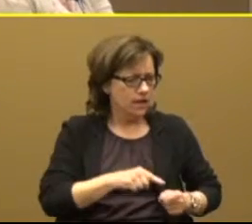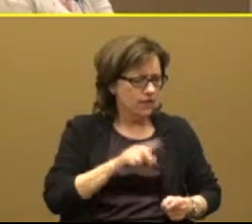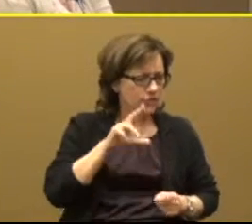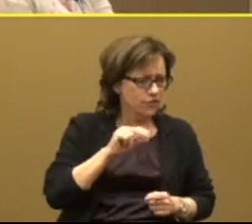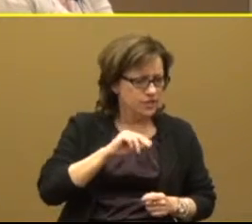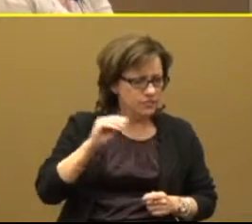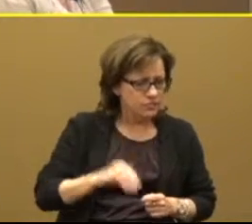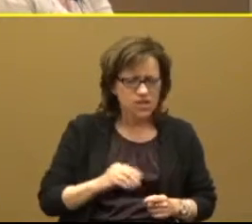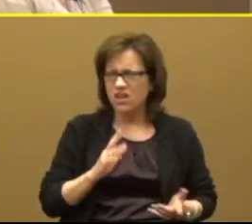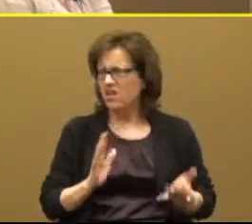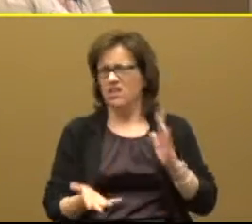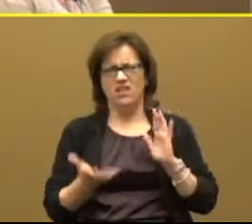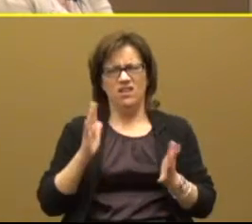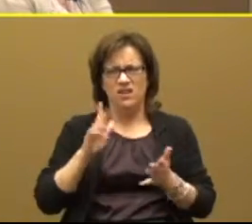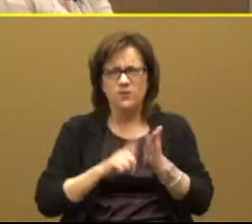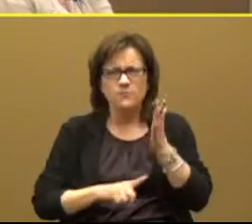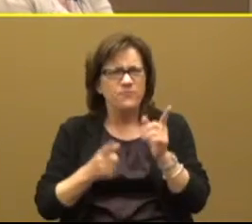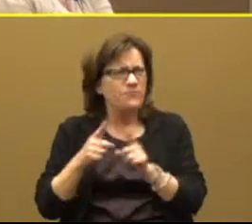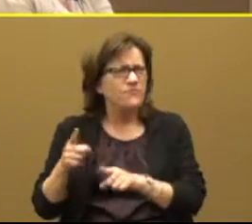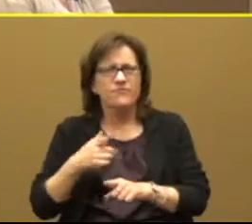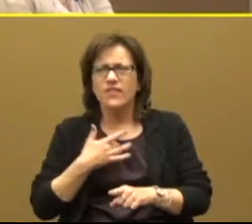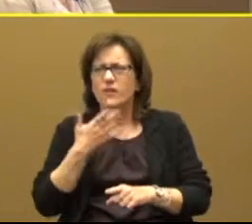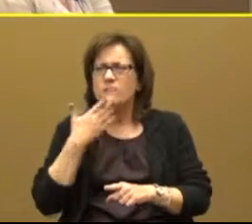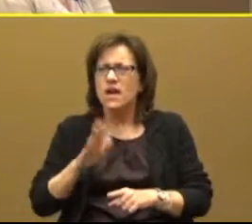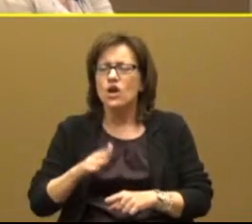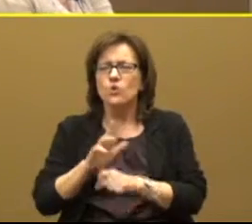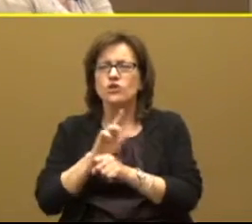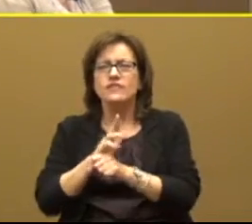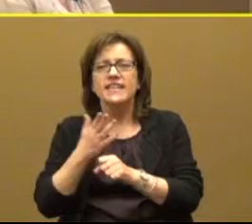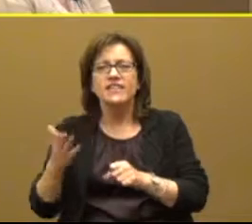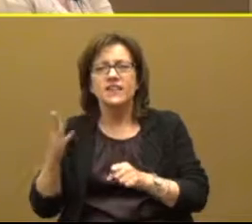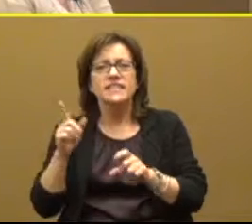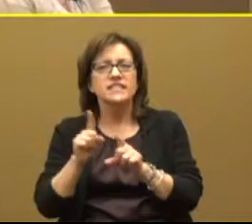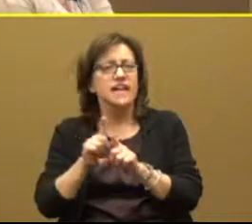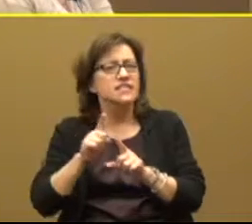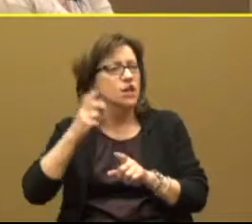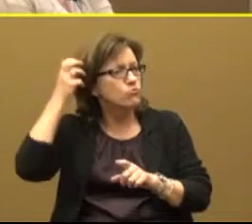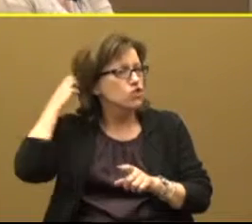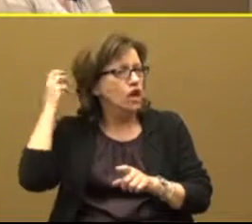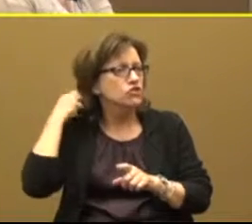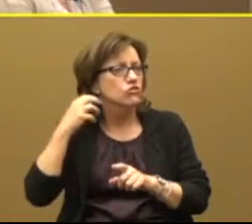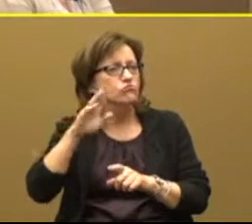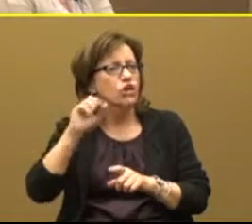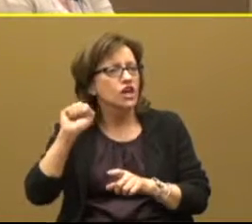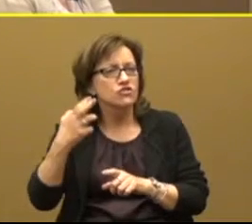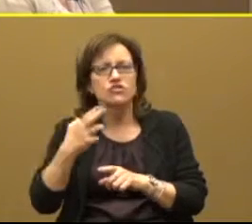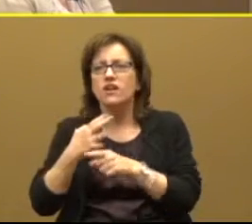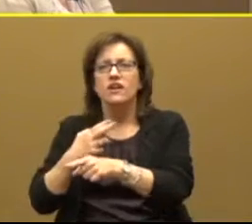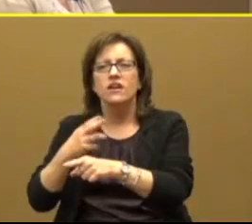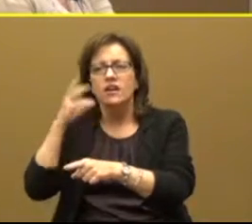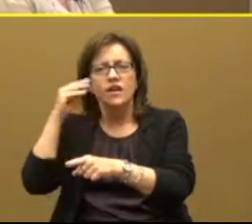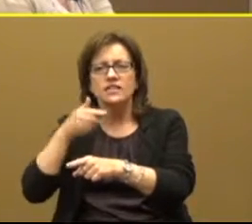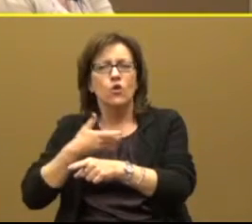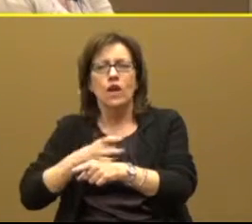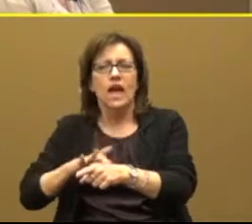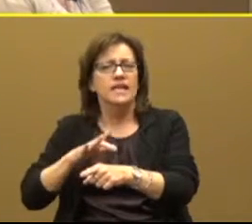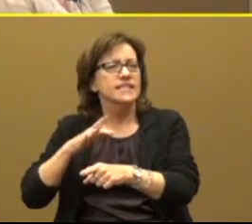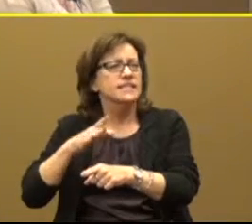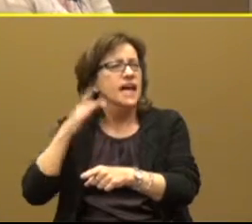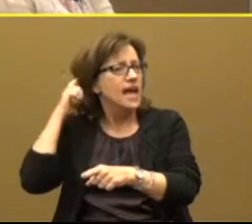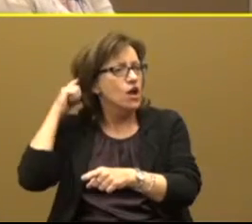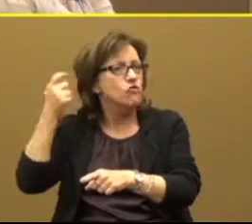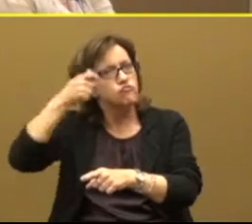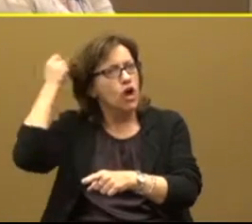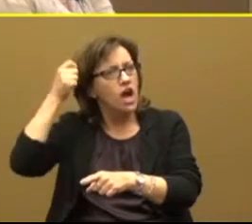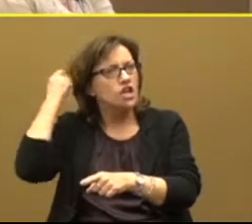felt bad, but we were using things like a brush as his non-preferred. He hated to have his hair brushed, so we'd be like, brush, and like brush it through his